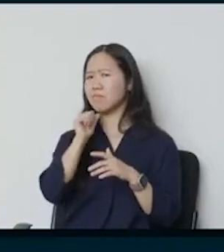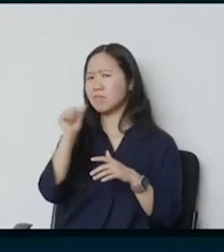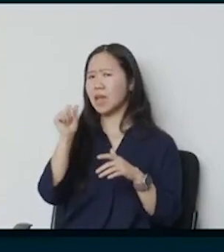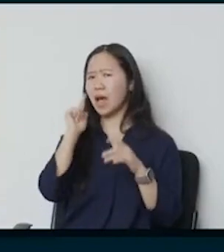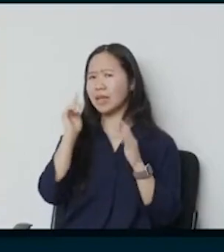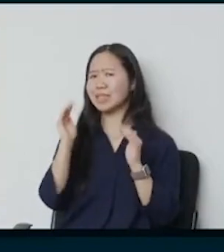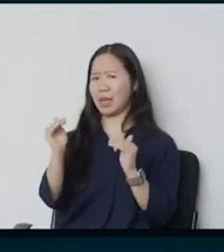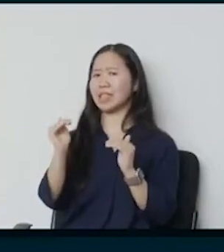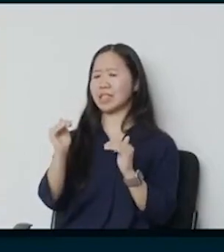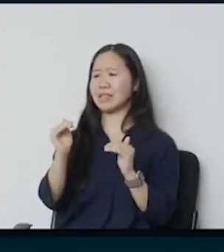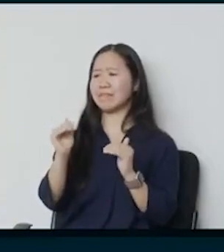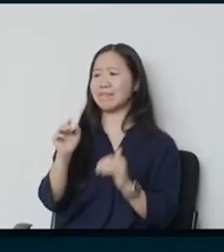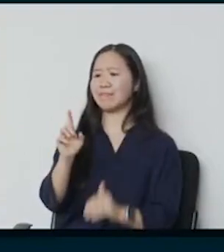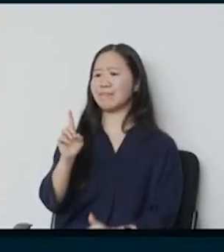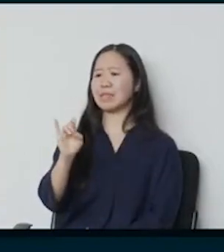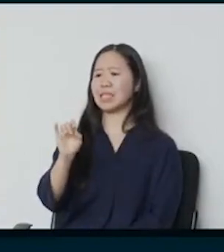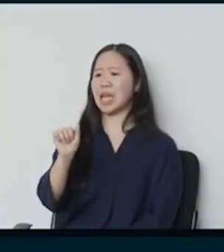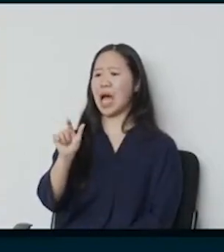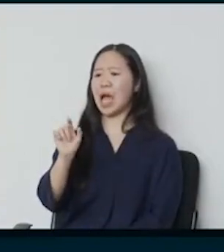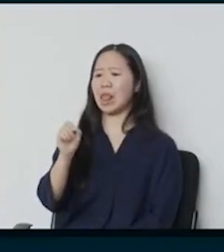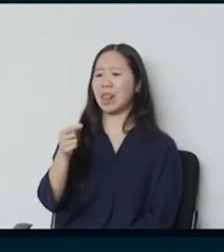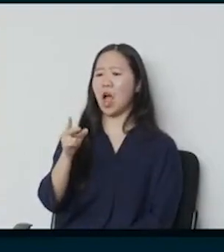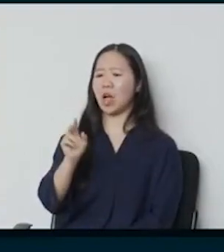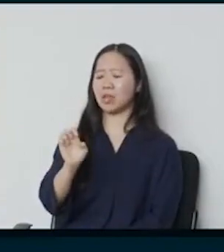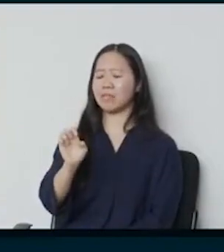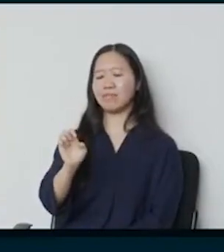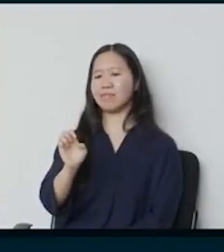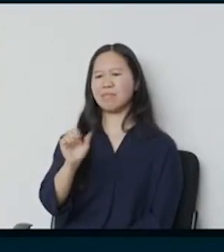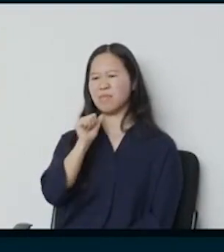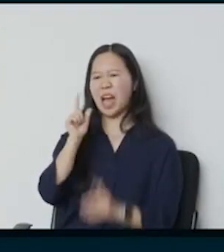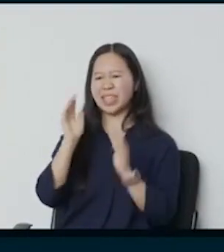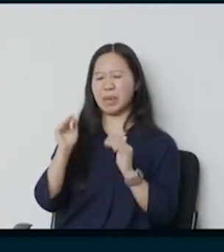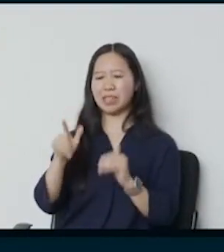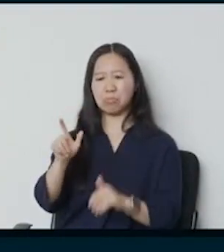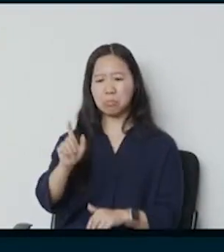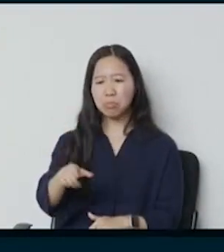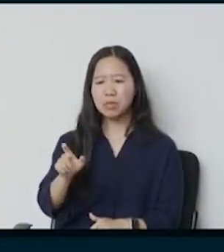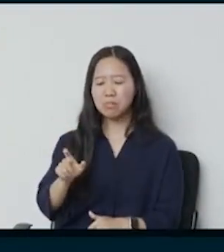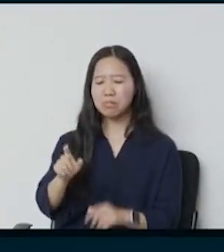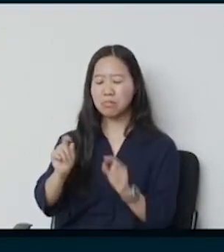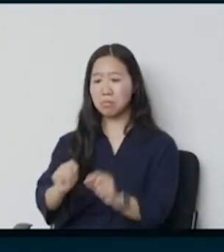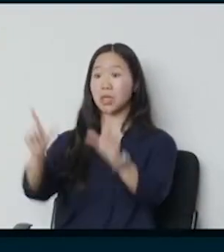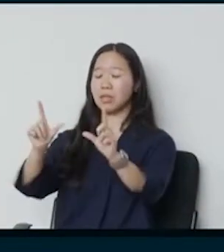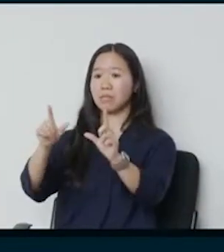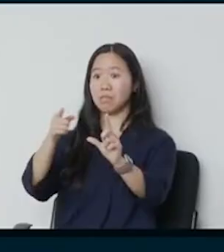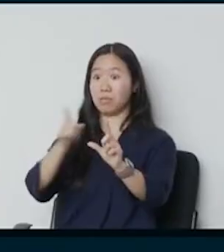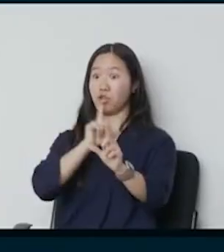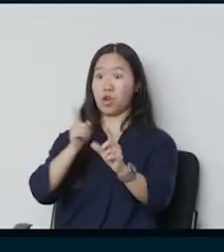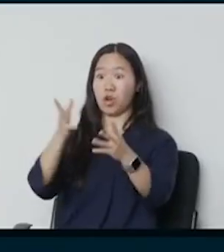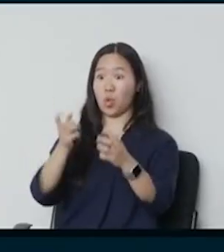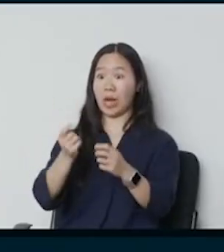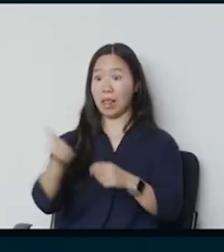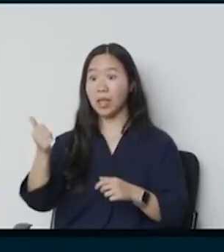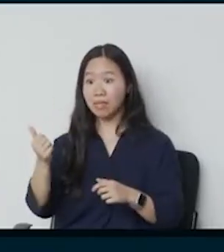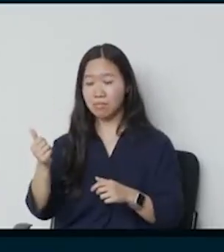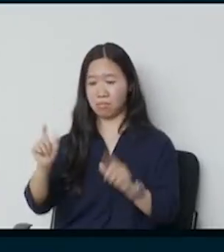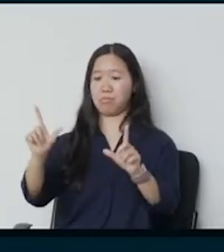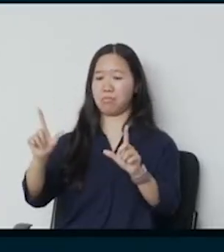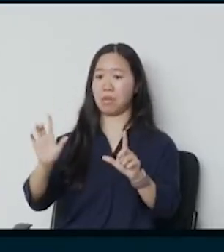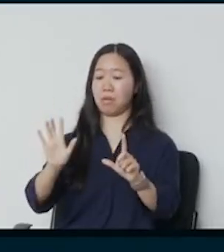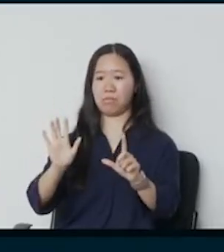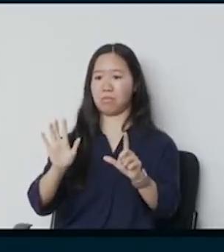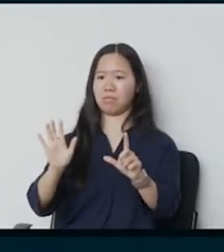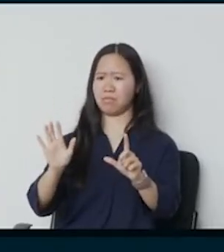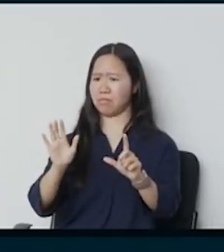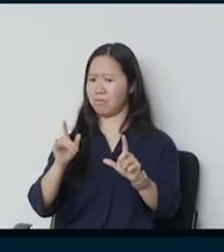it? You know, it's like you press a button and you're submitting your form and it says like, are you sure you want to delete? You know,